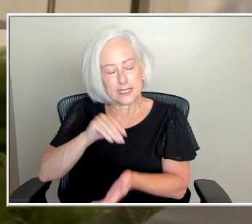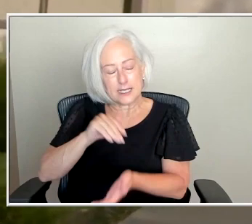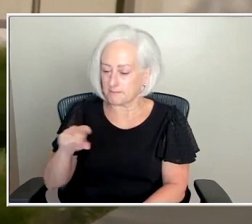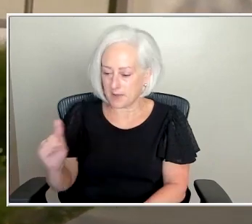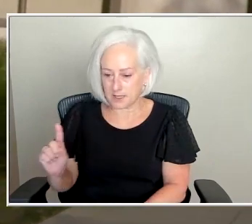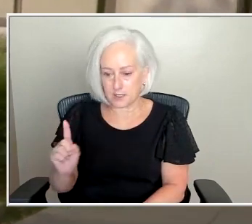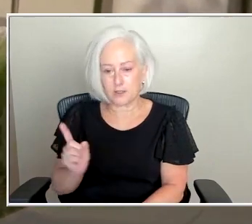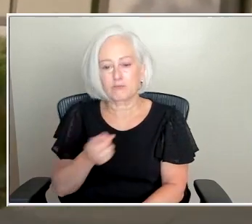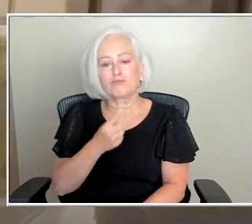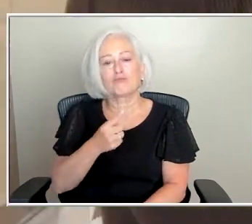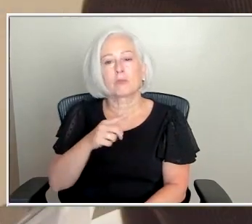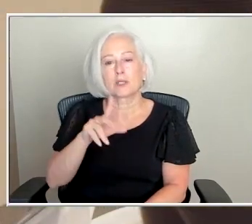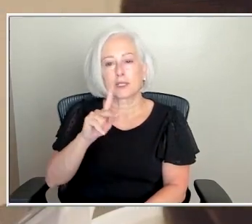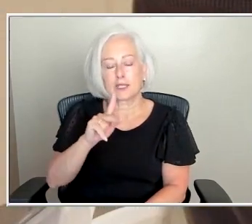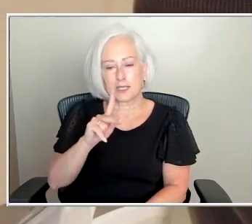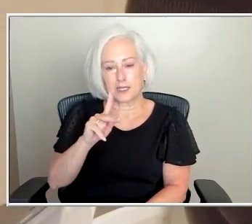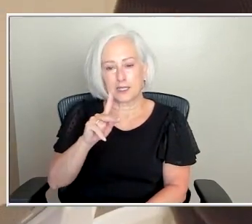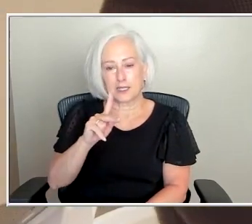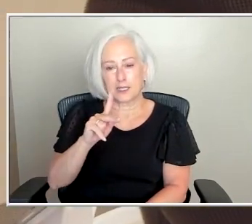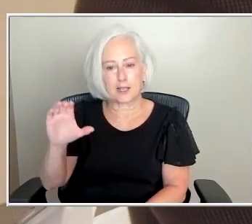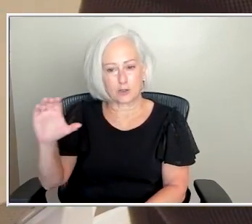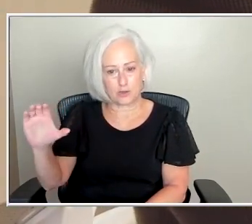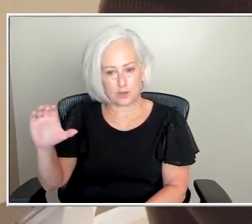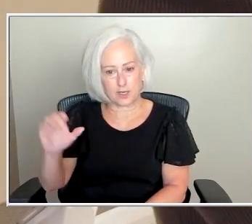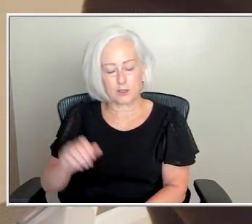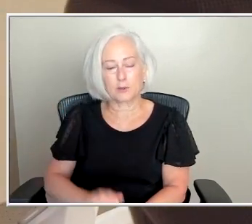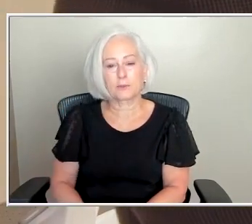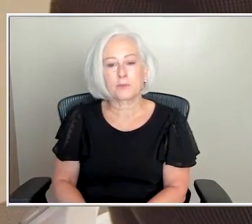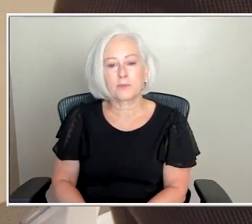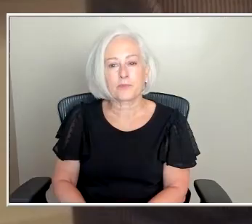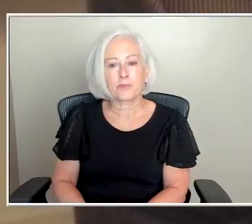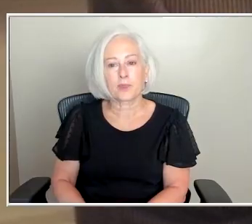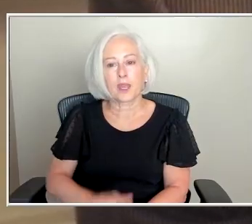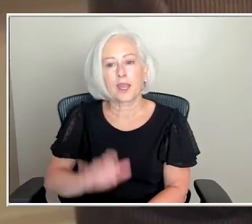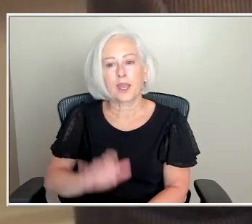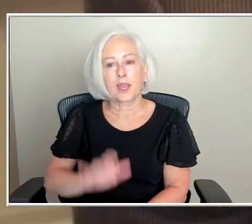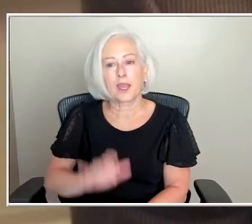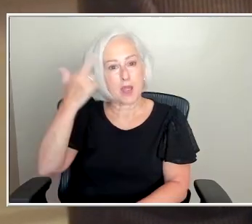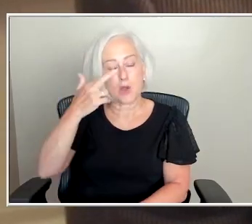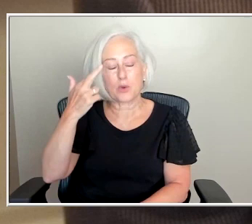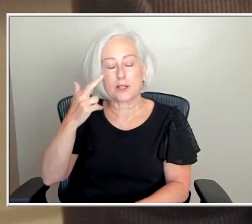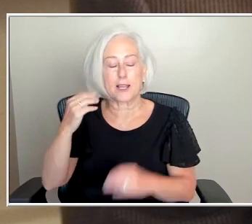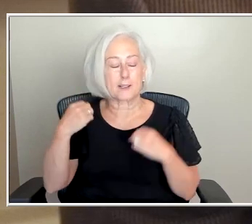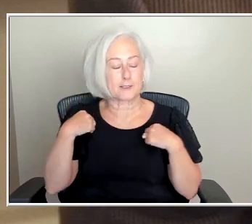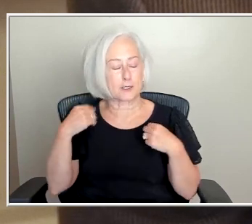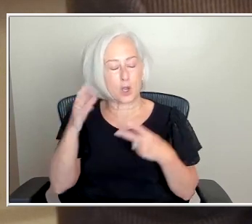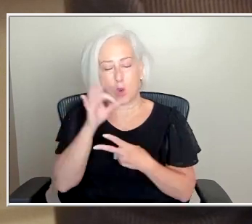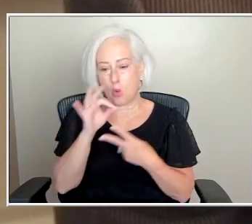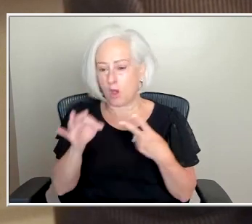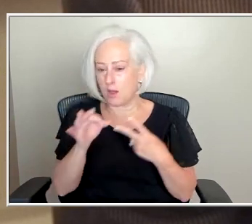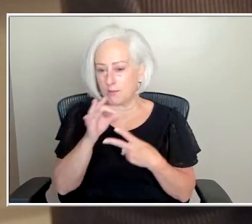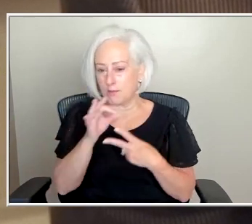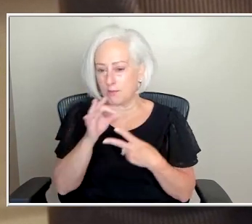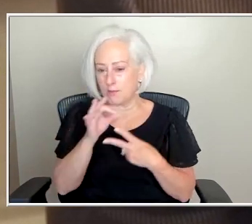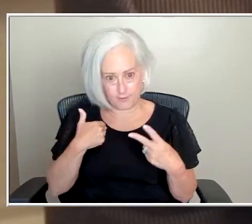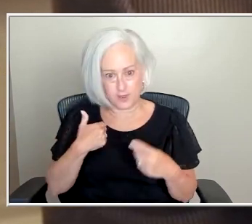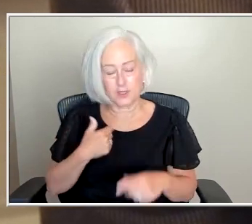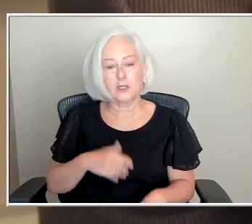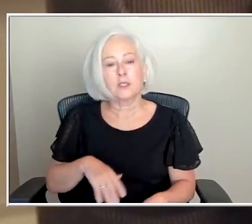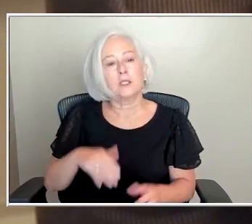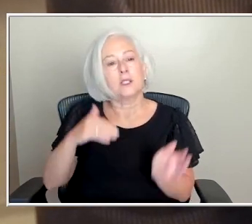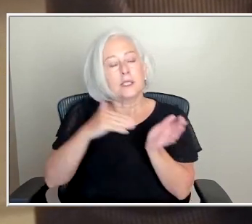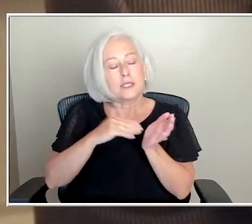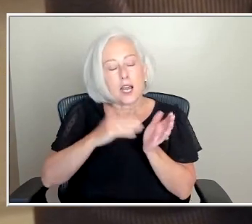Cancer Center. At that point, I realized I didn't have a choice. Doctors looked for a stem cell donor on the national